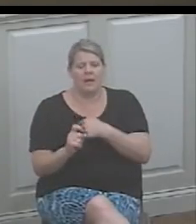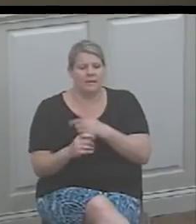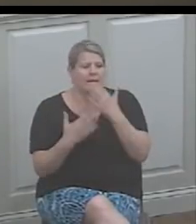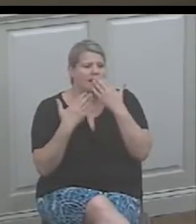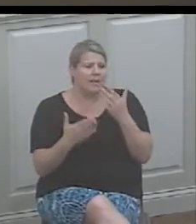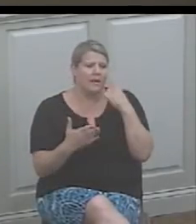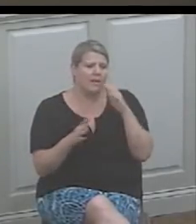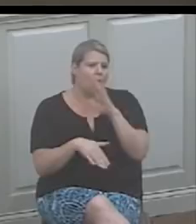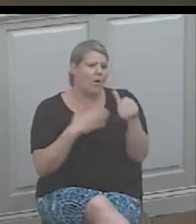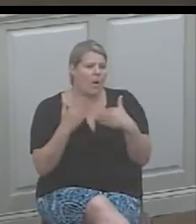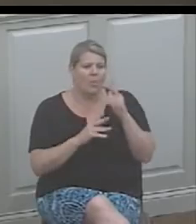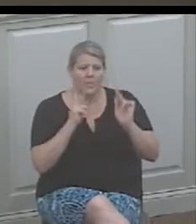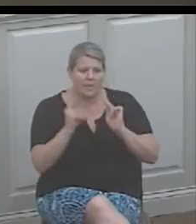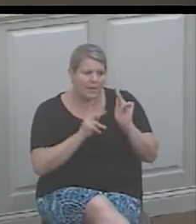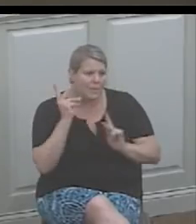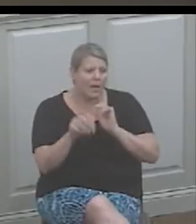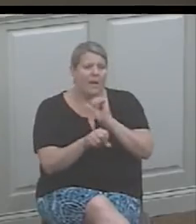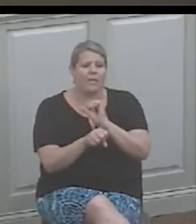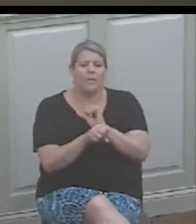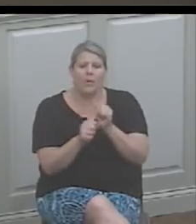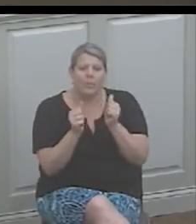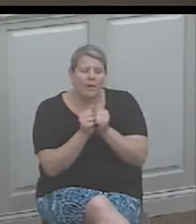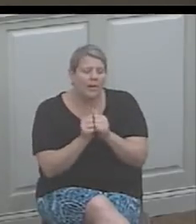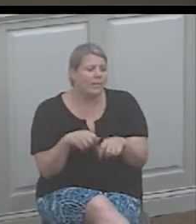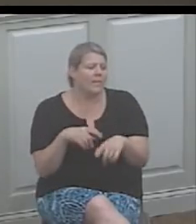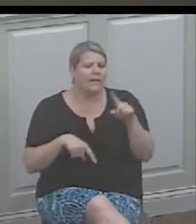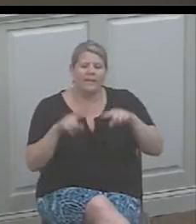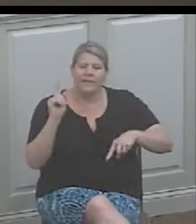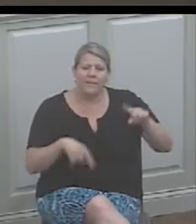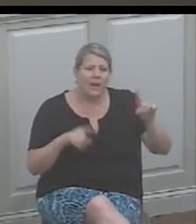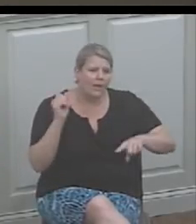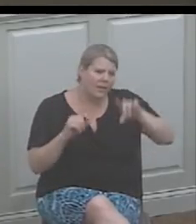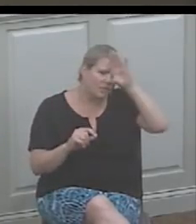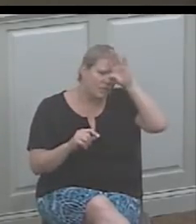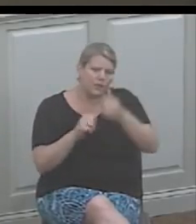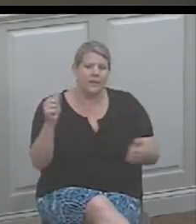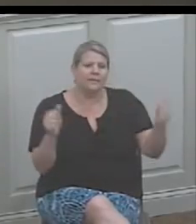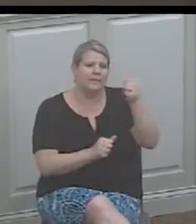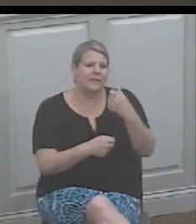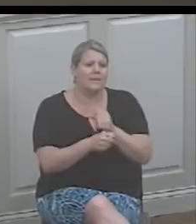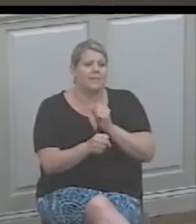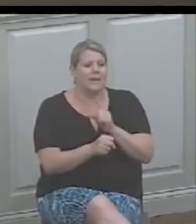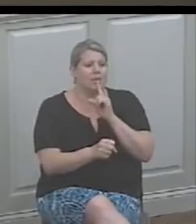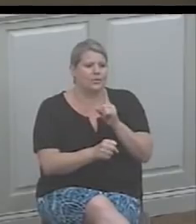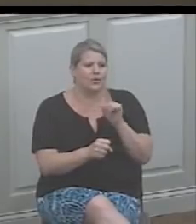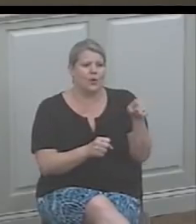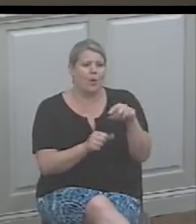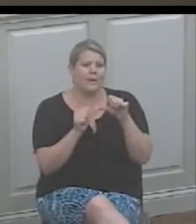and gals that I've worked with coming up. The chiefs, be safe, guys.